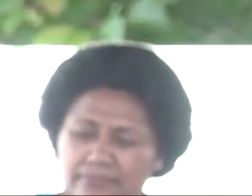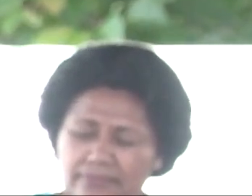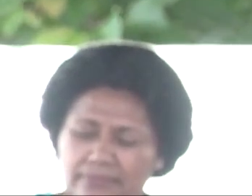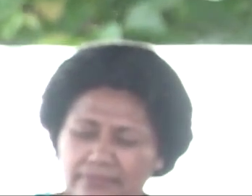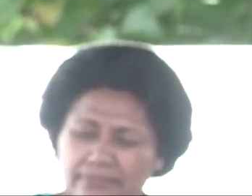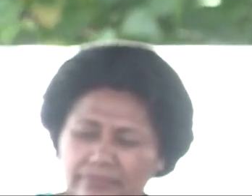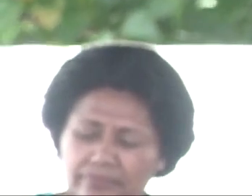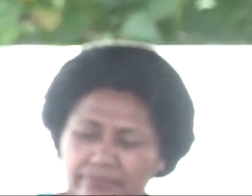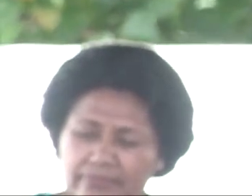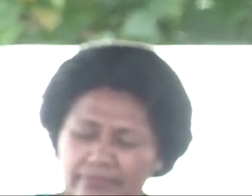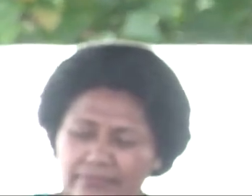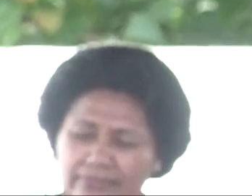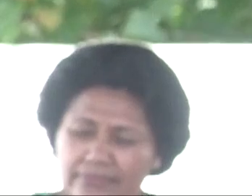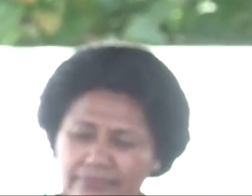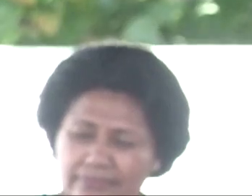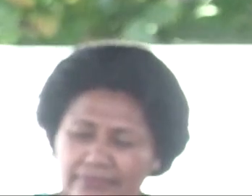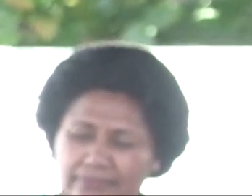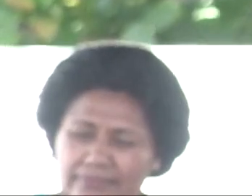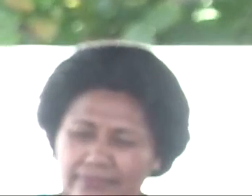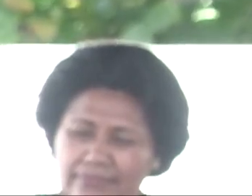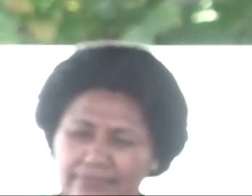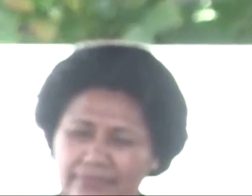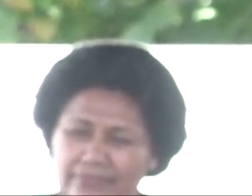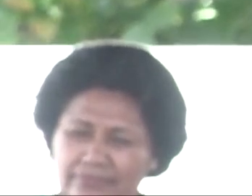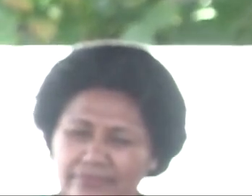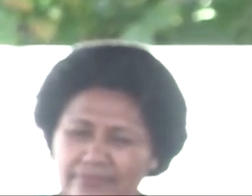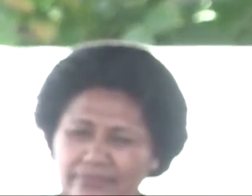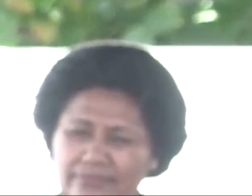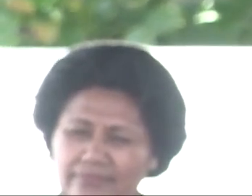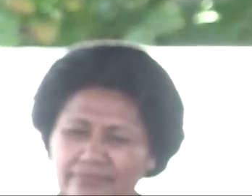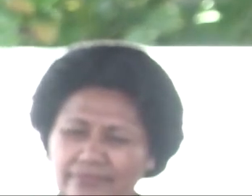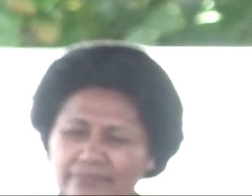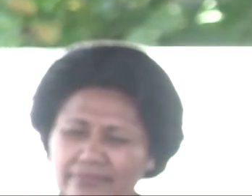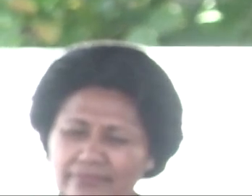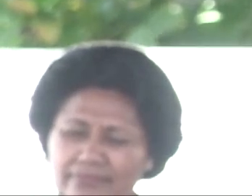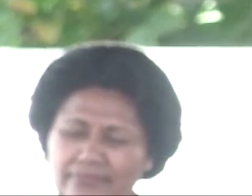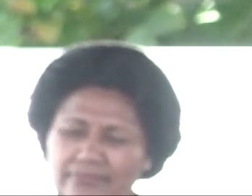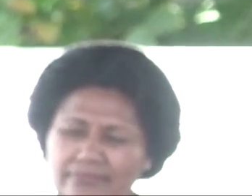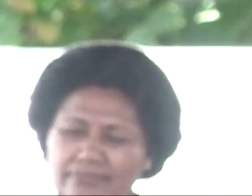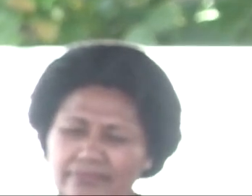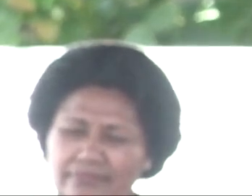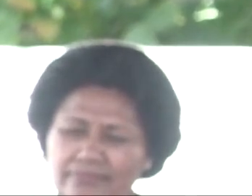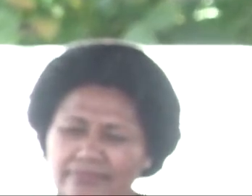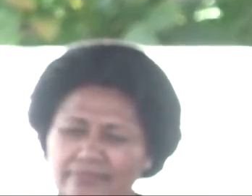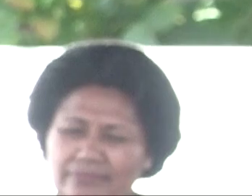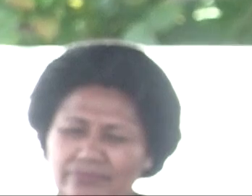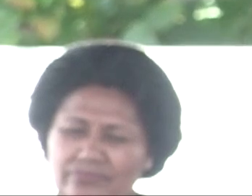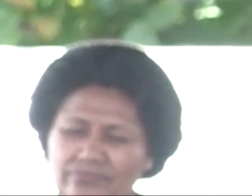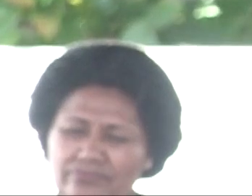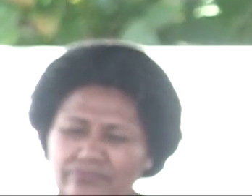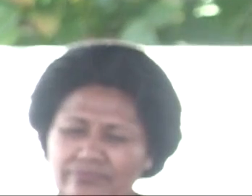Pathfindering is built on the principle that, I quote, children learn best by example rather